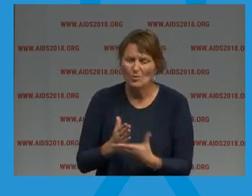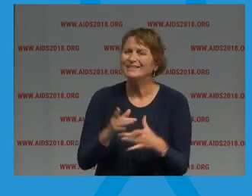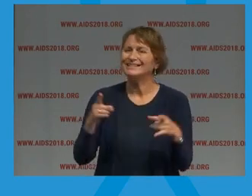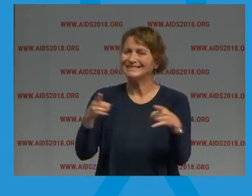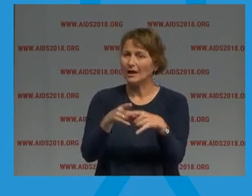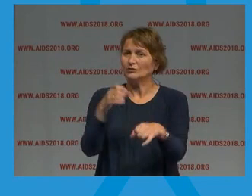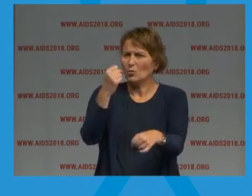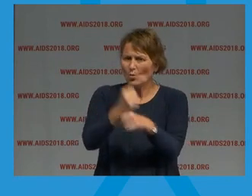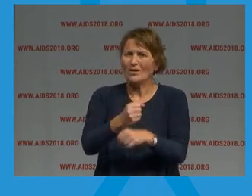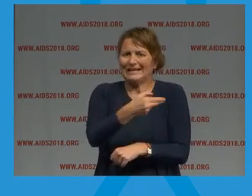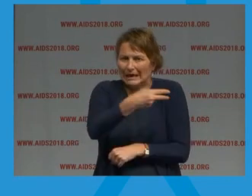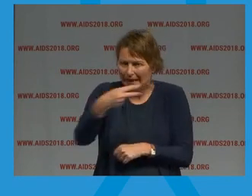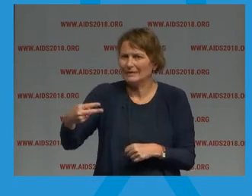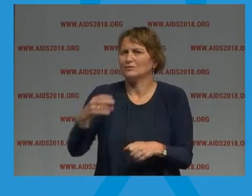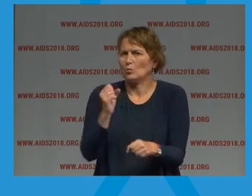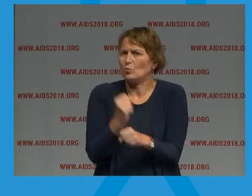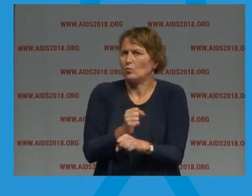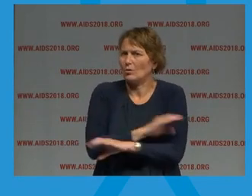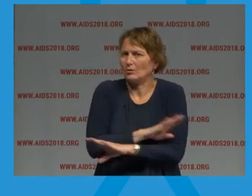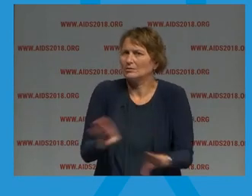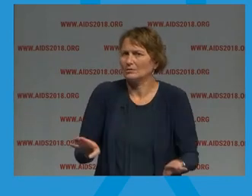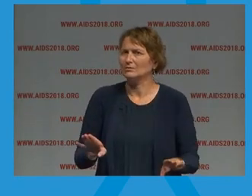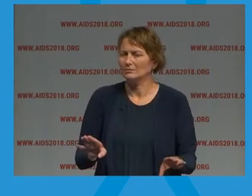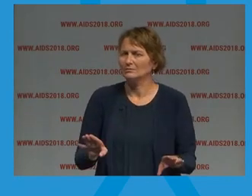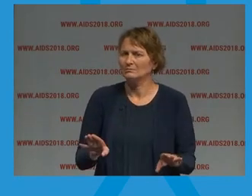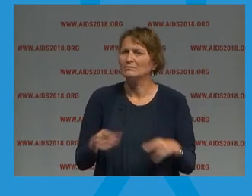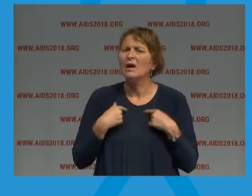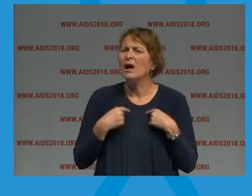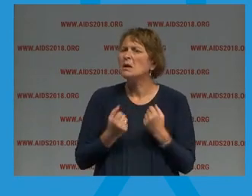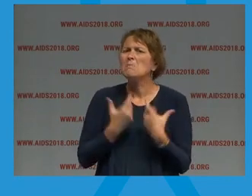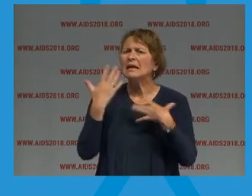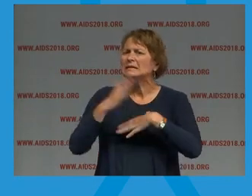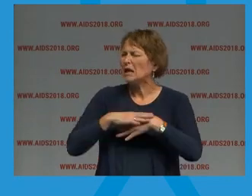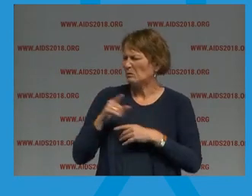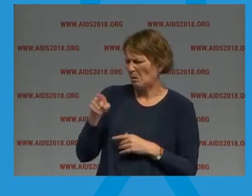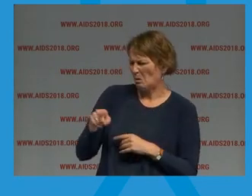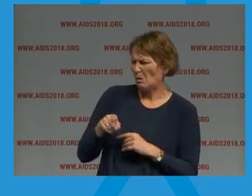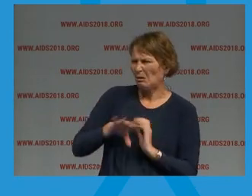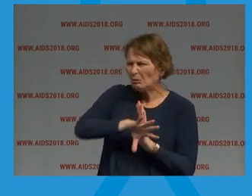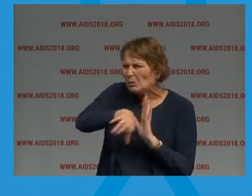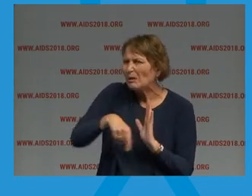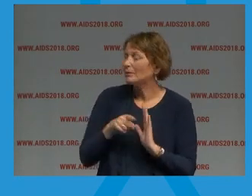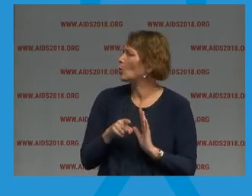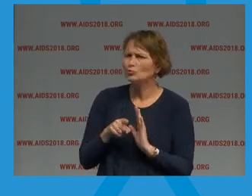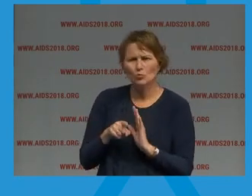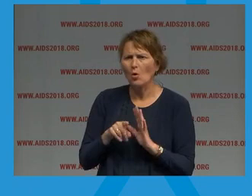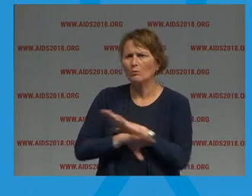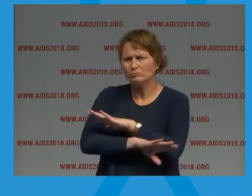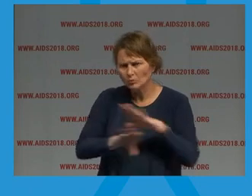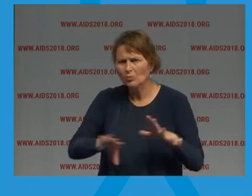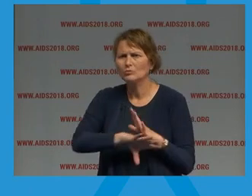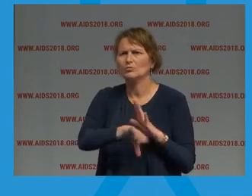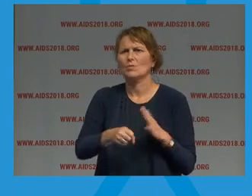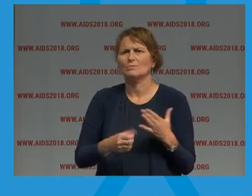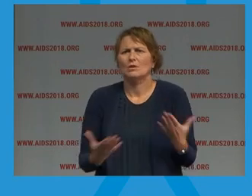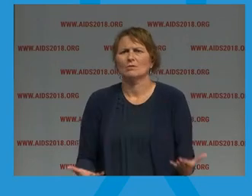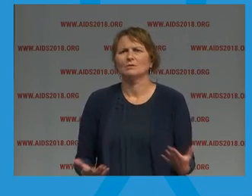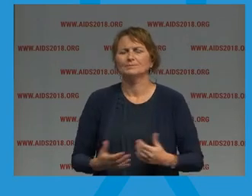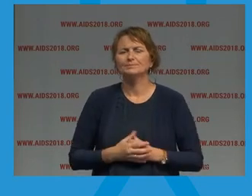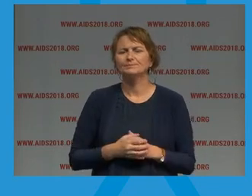work, and the struggle to decriminalize it is really essential to the work to push back on HIV.